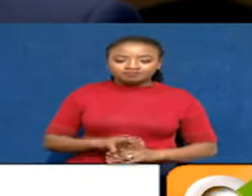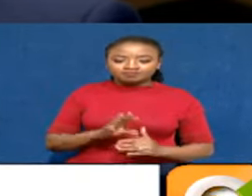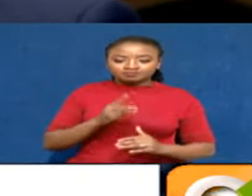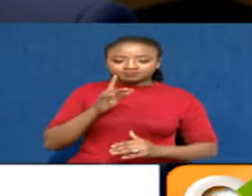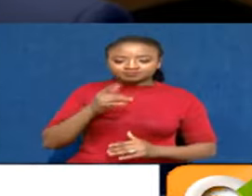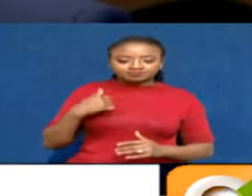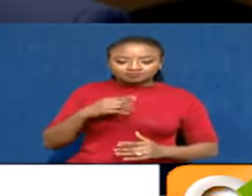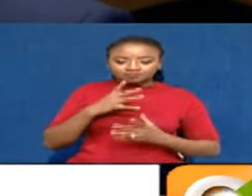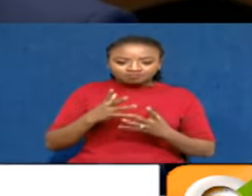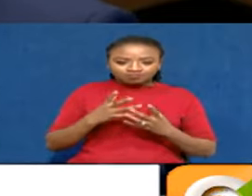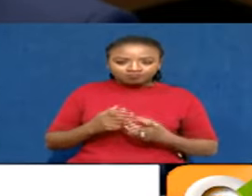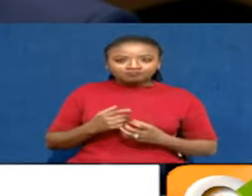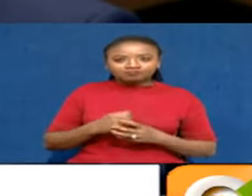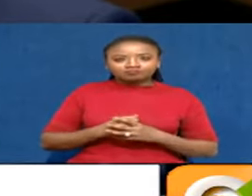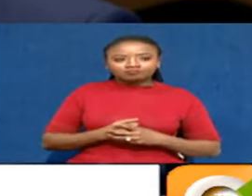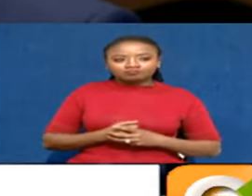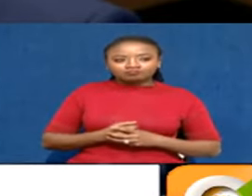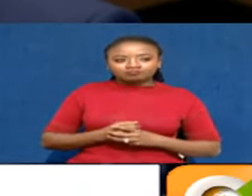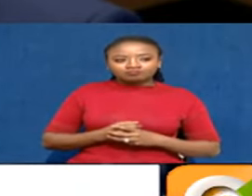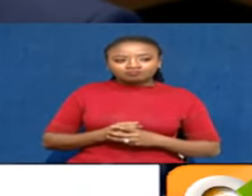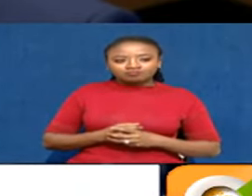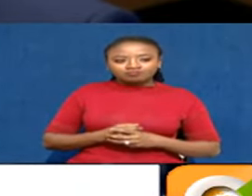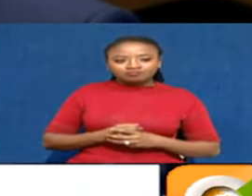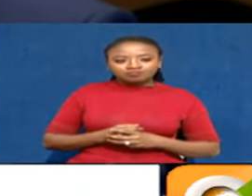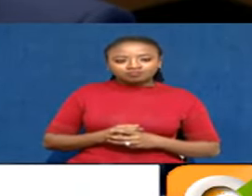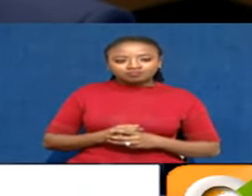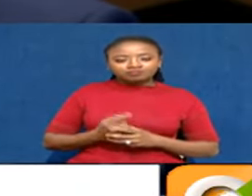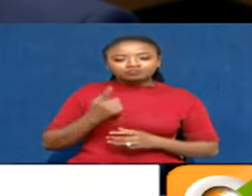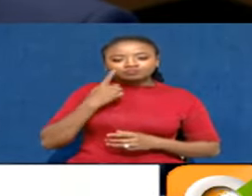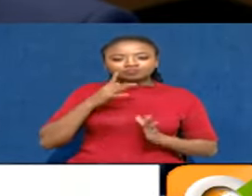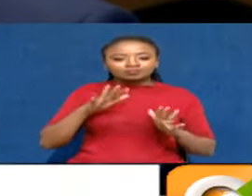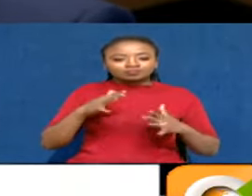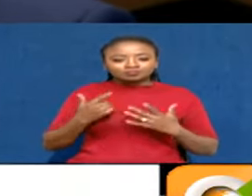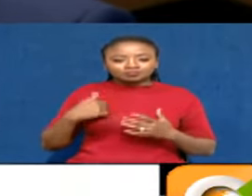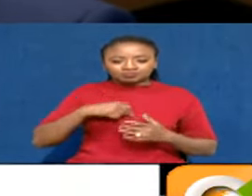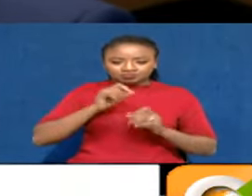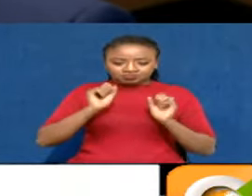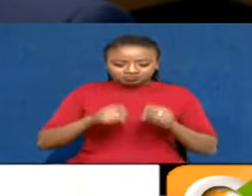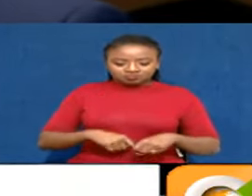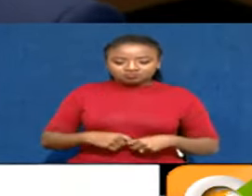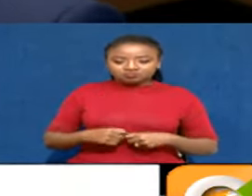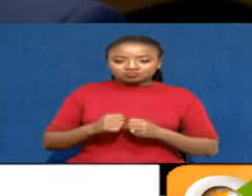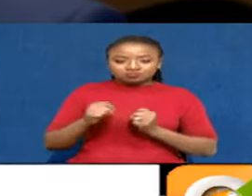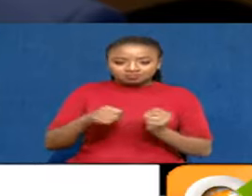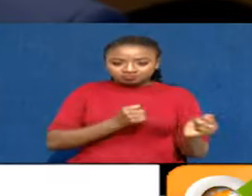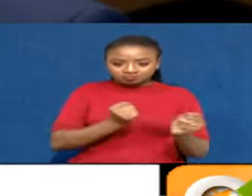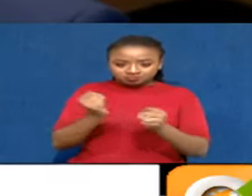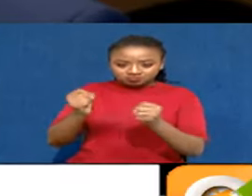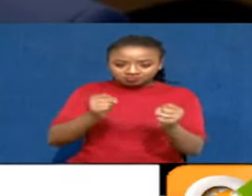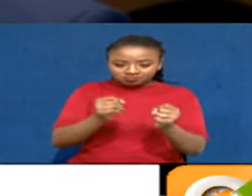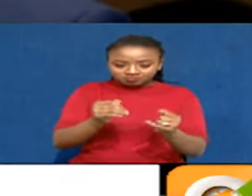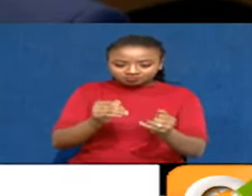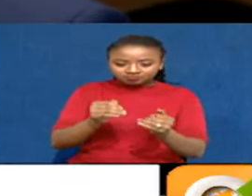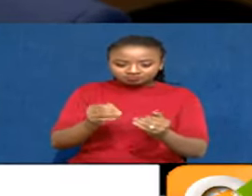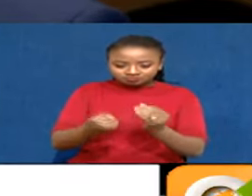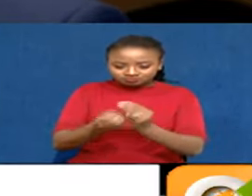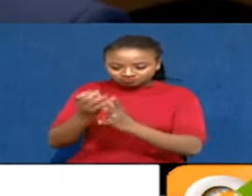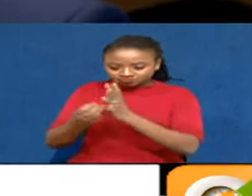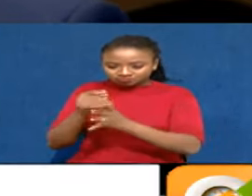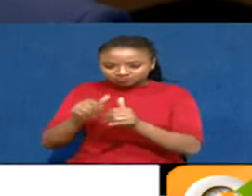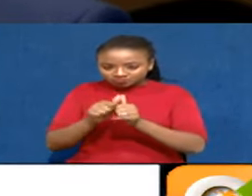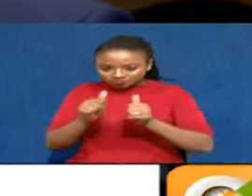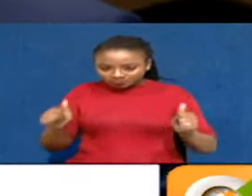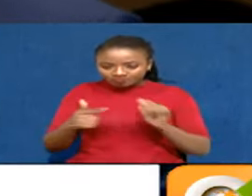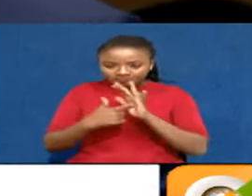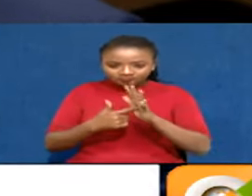back. We want to be strategic in terms of the regulation. So in terms, for